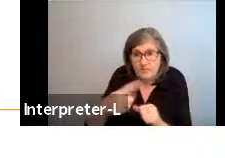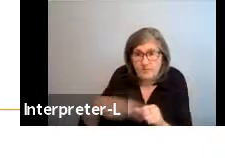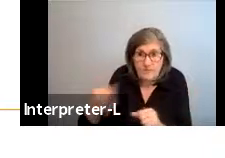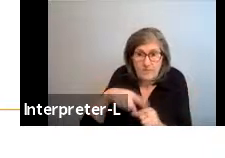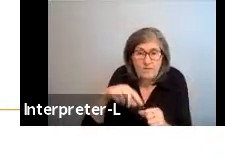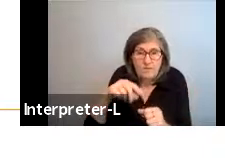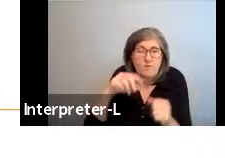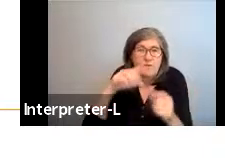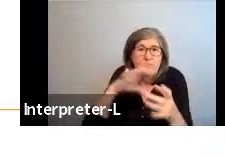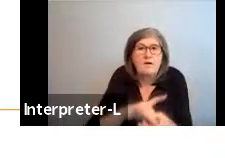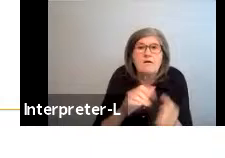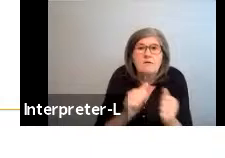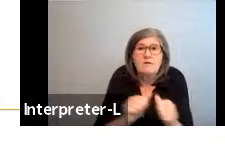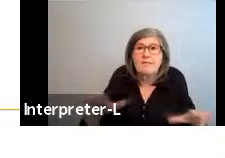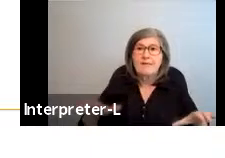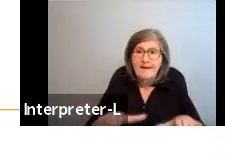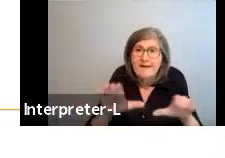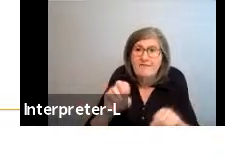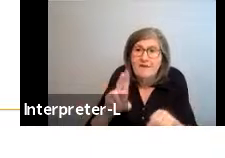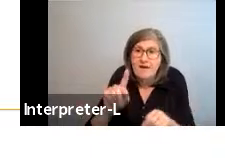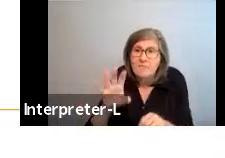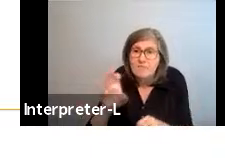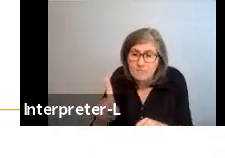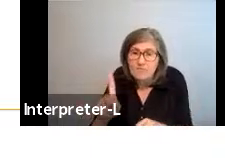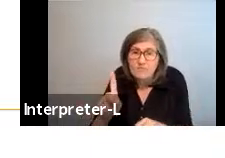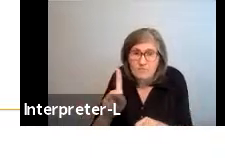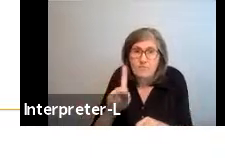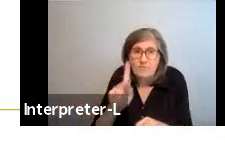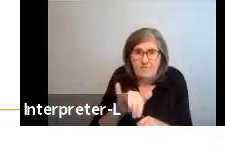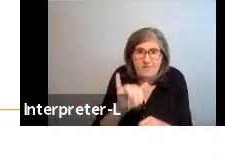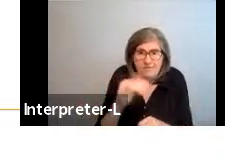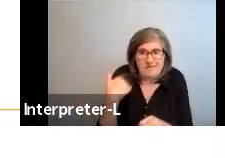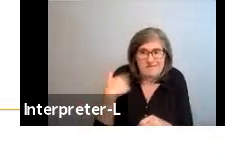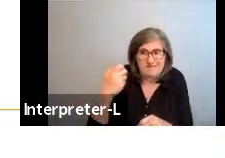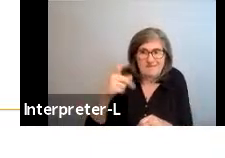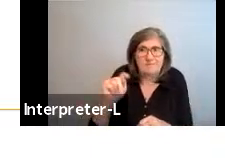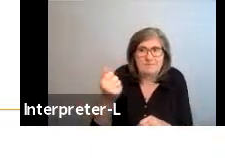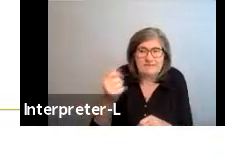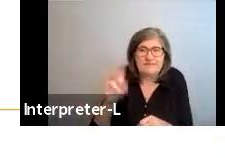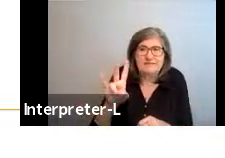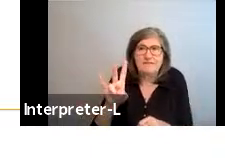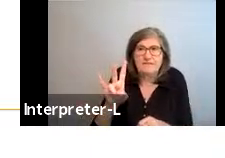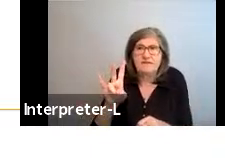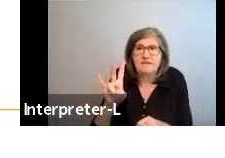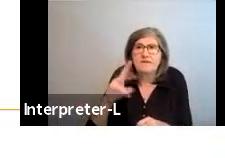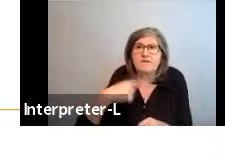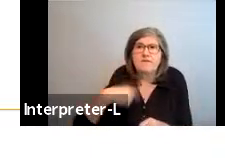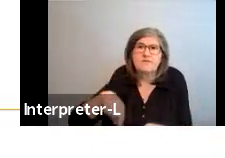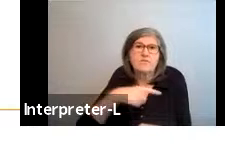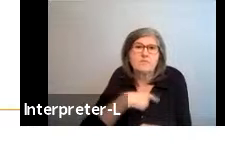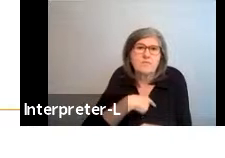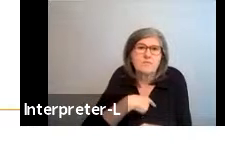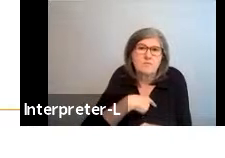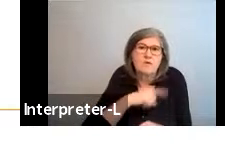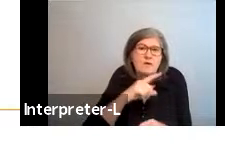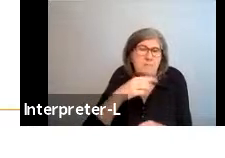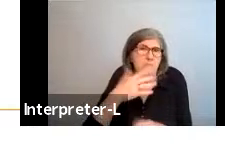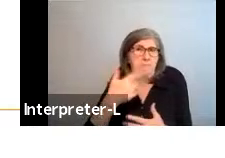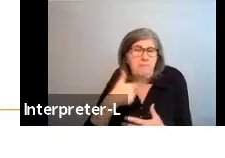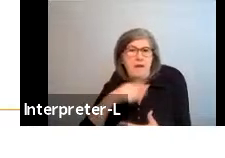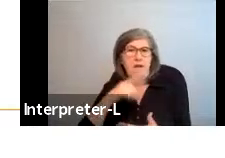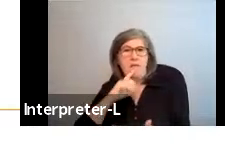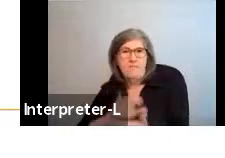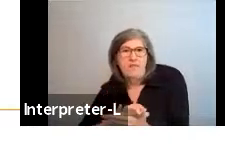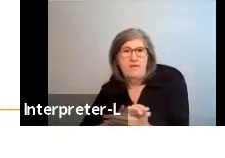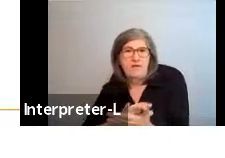of active outbreaks, and this was as of September 17th, we are, I believe,